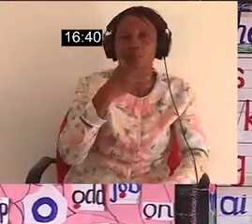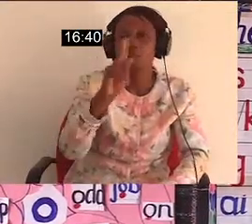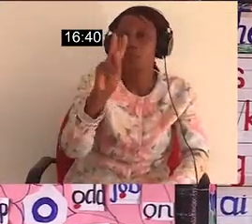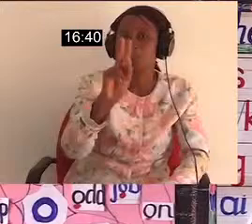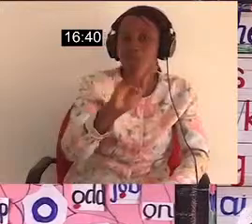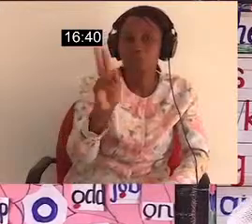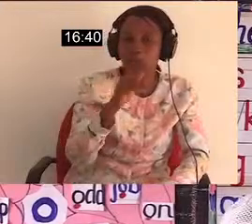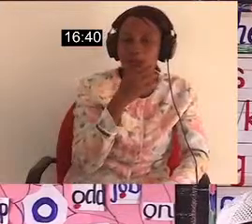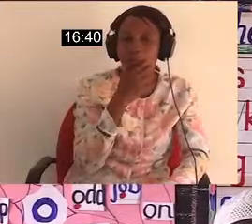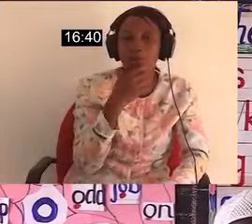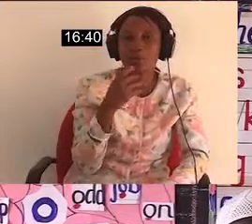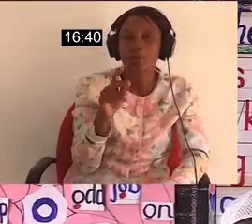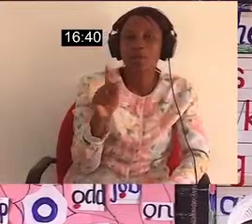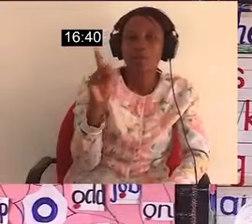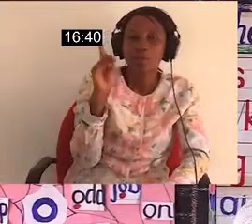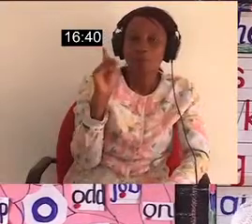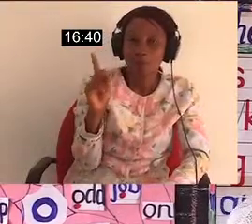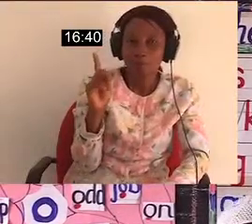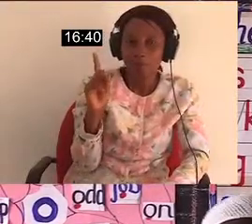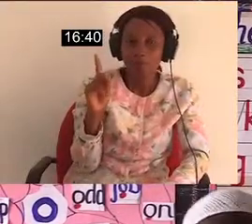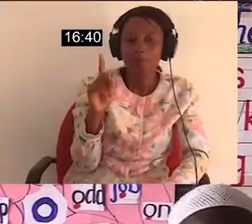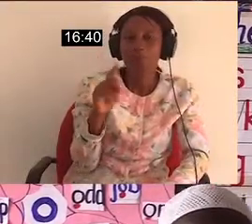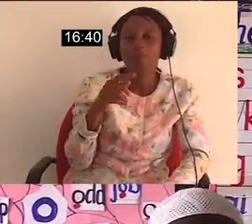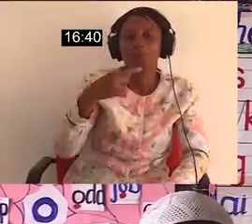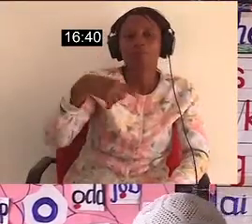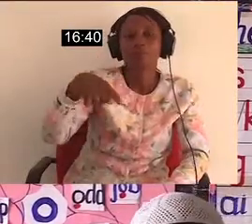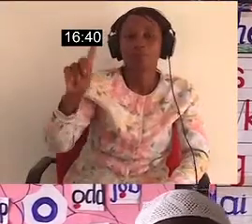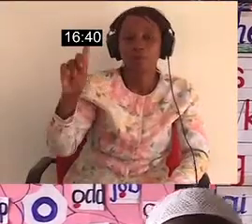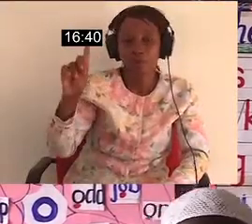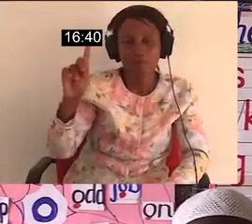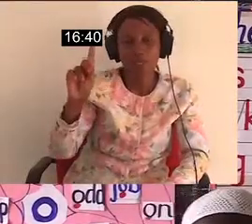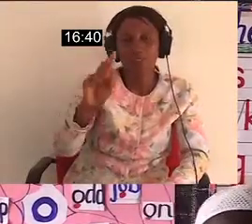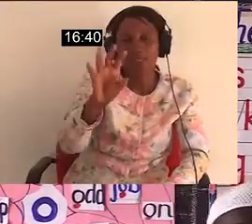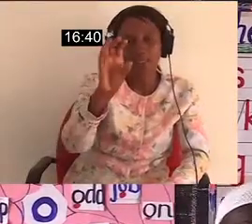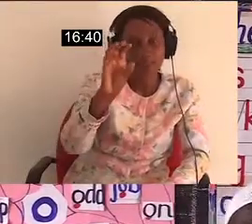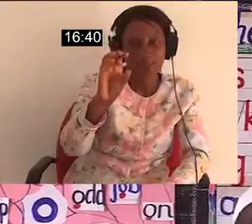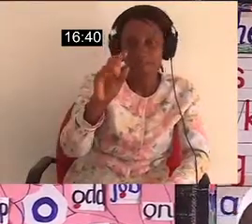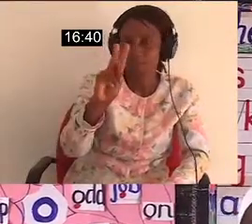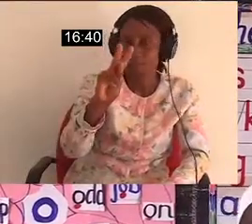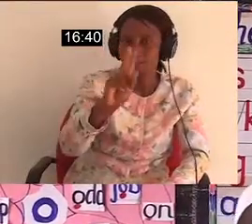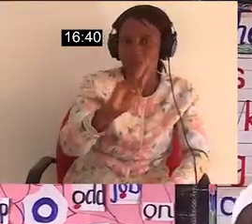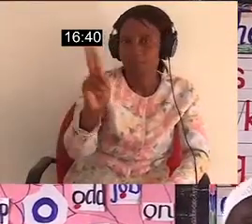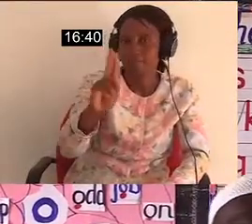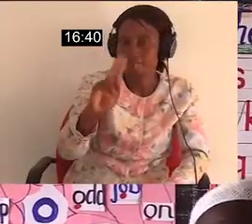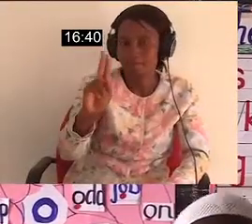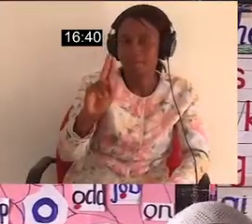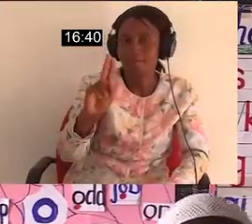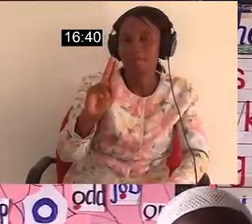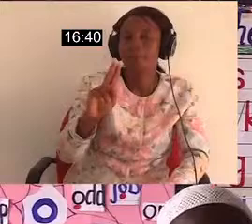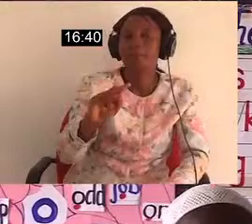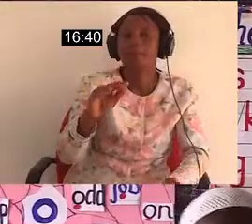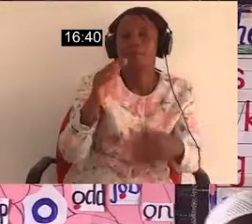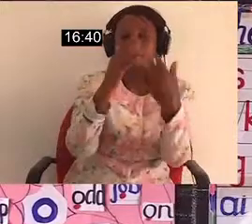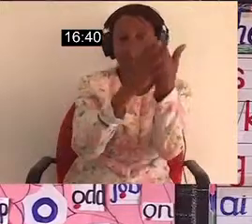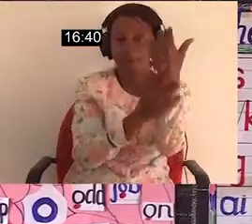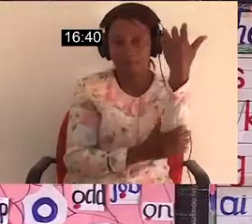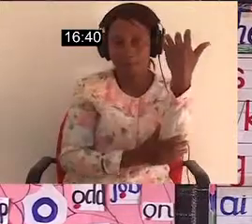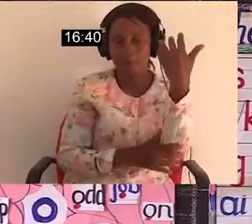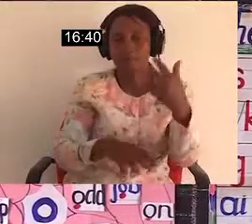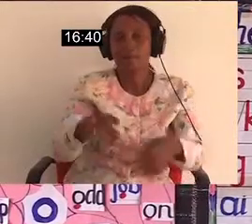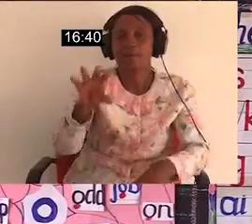we'll still mark it correct. But understand that it's not the correct. The correct way of spelling is with the